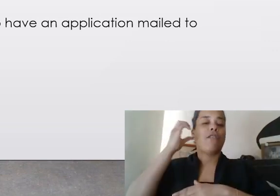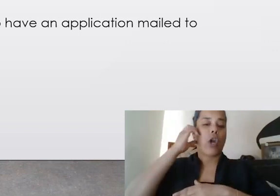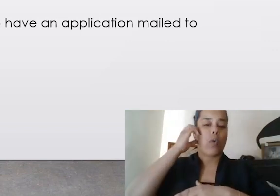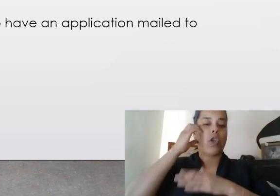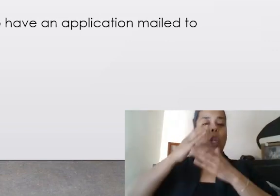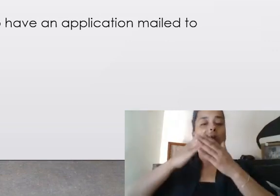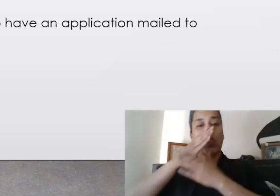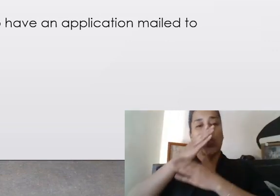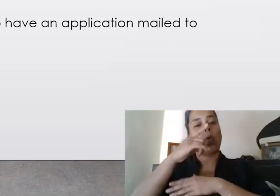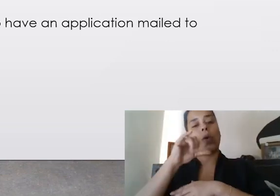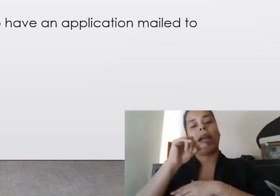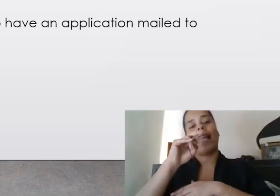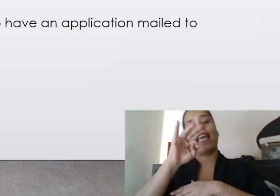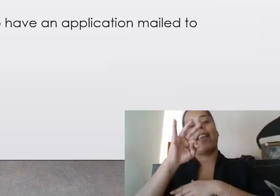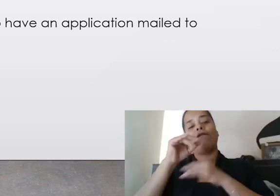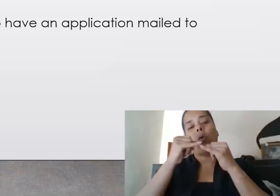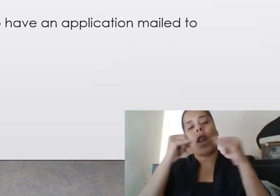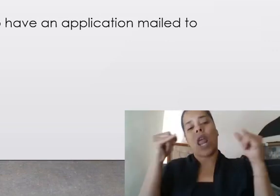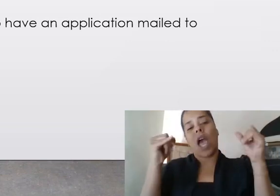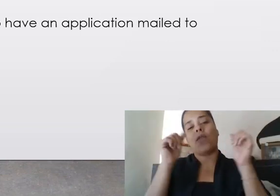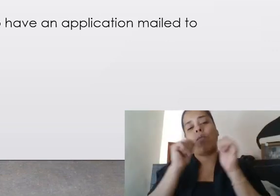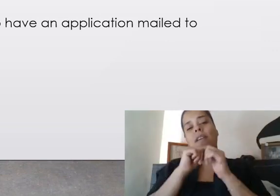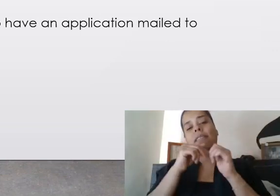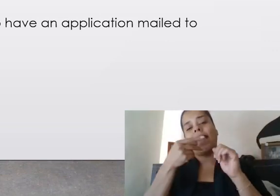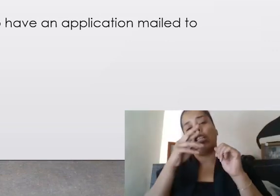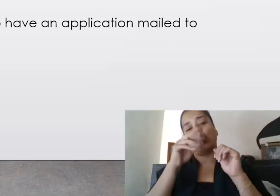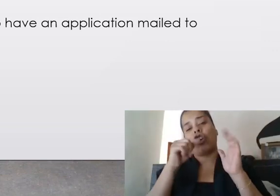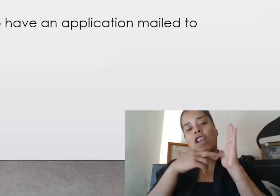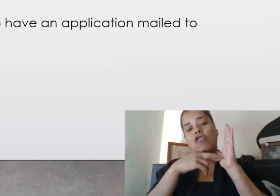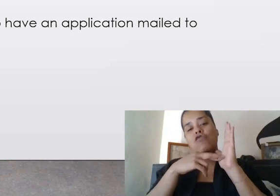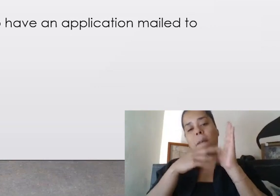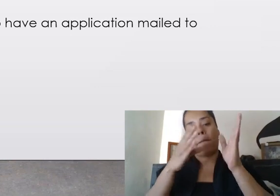line with the HRA representative.